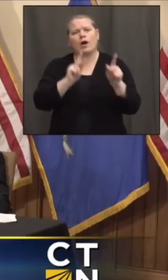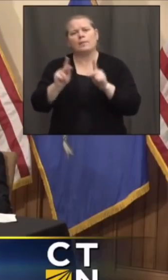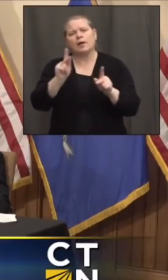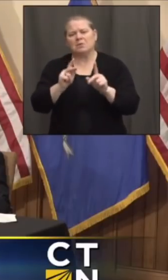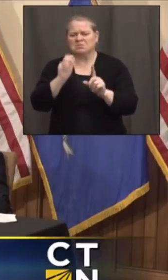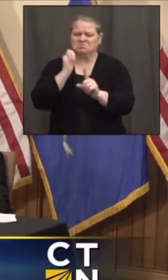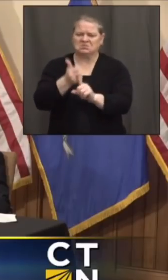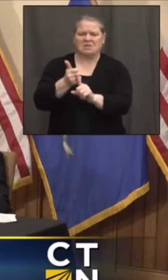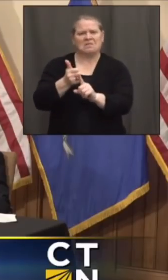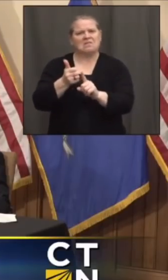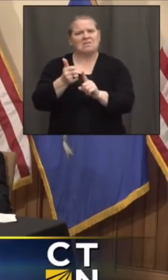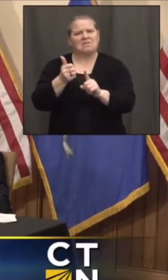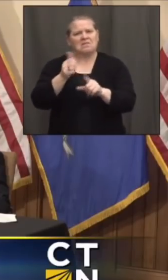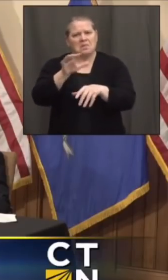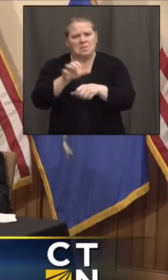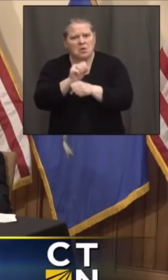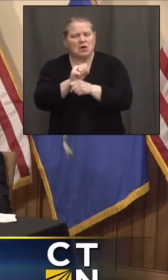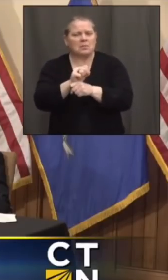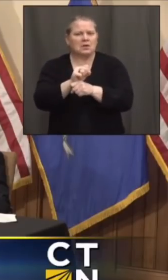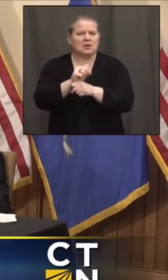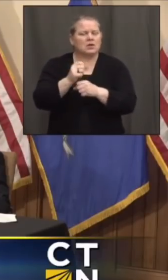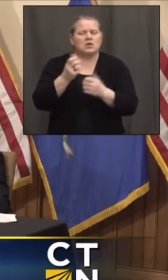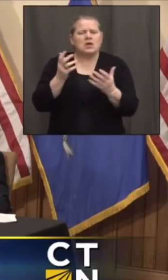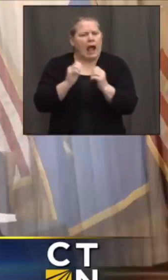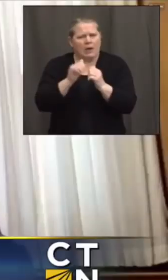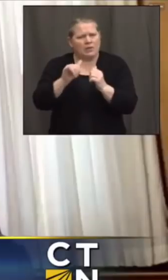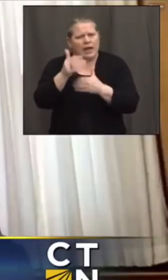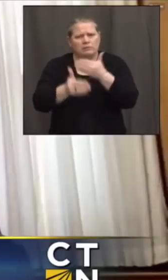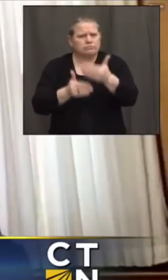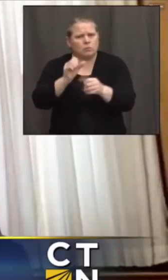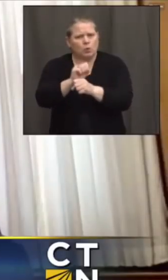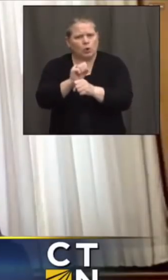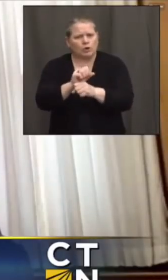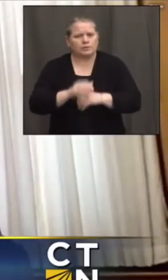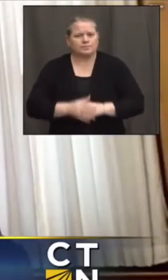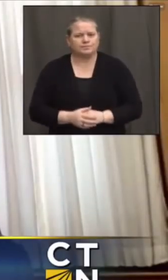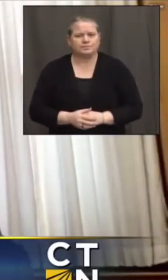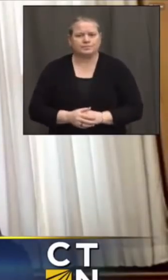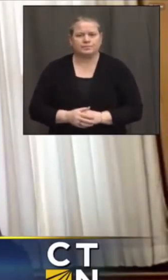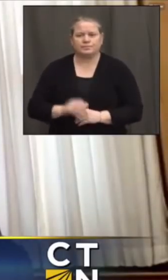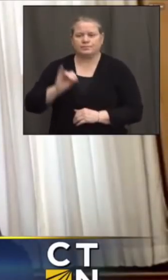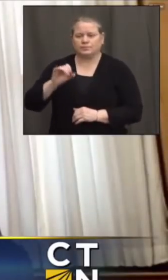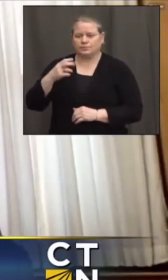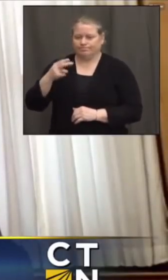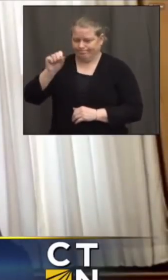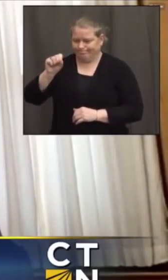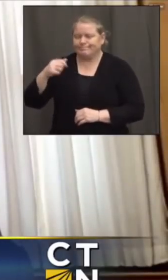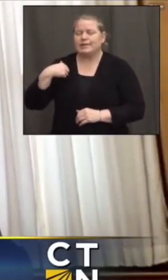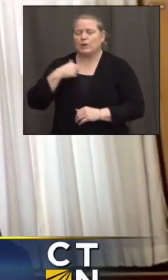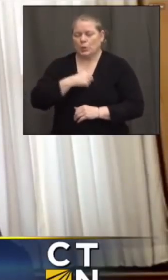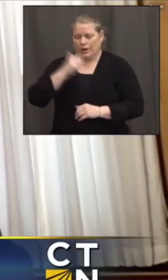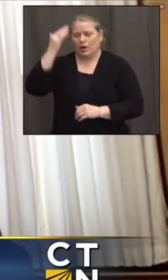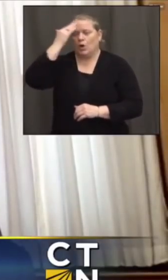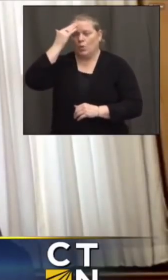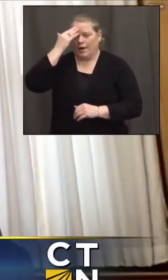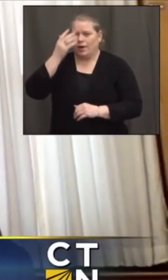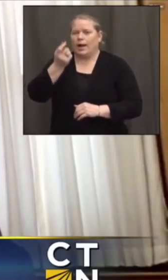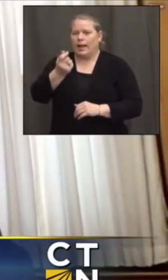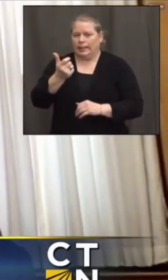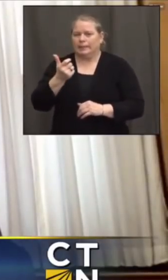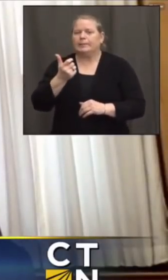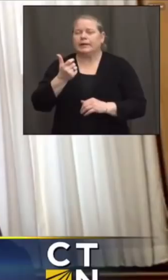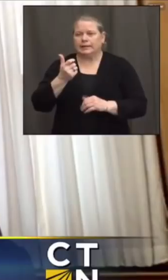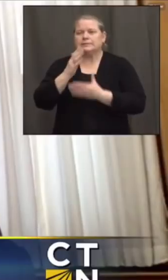own devices for that? Yeah, no, we are aware there's been a little bit of miscommunication on this topic with a handful